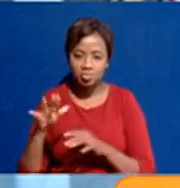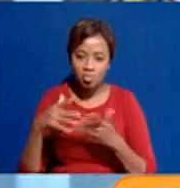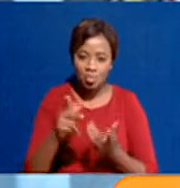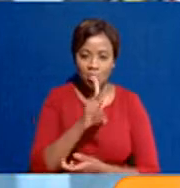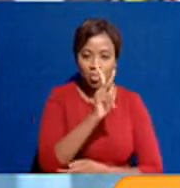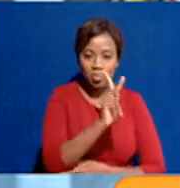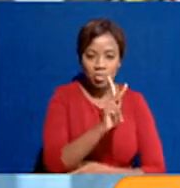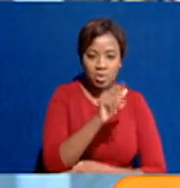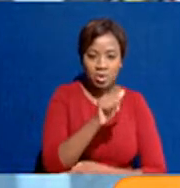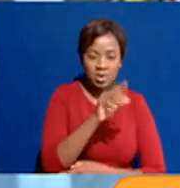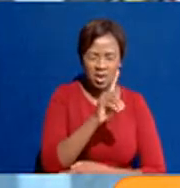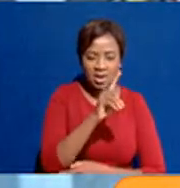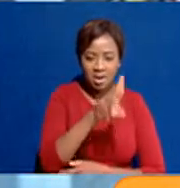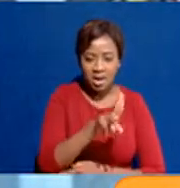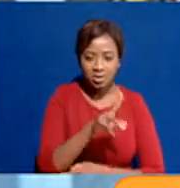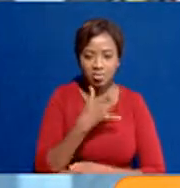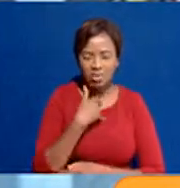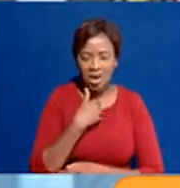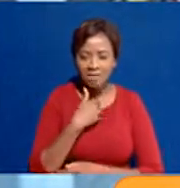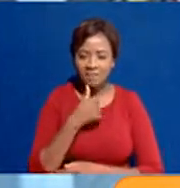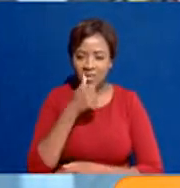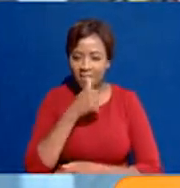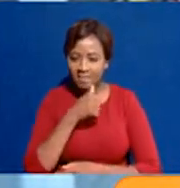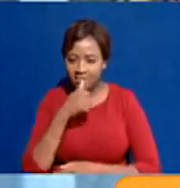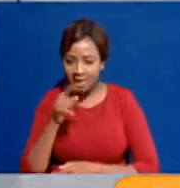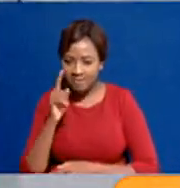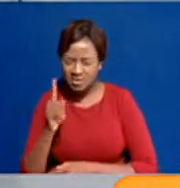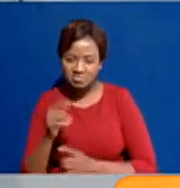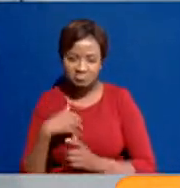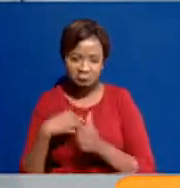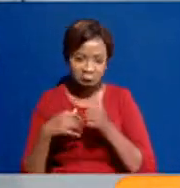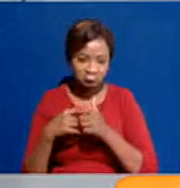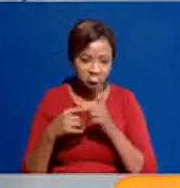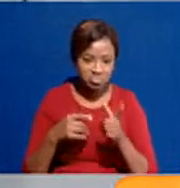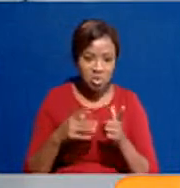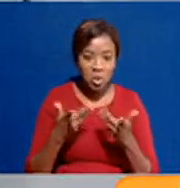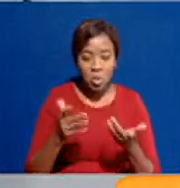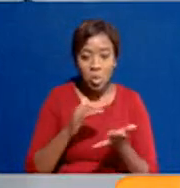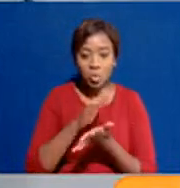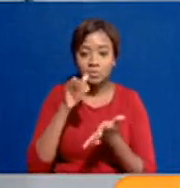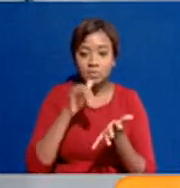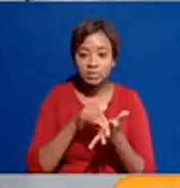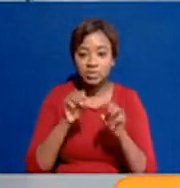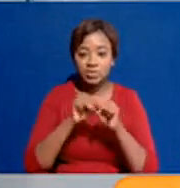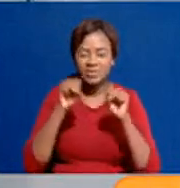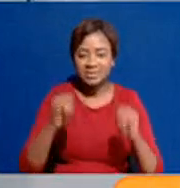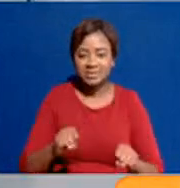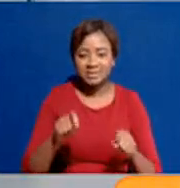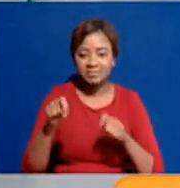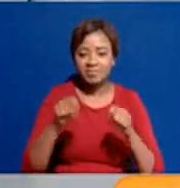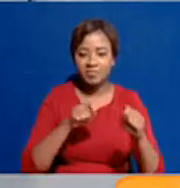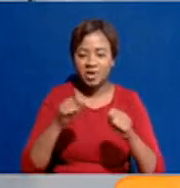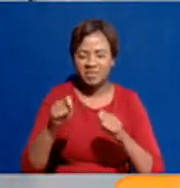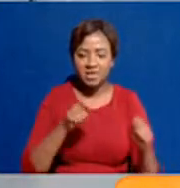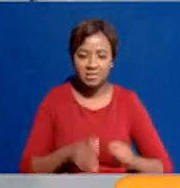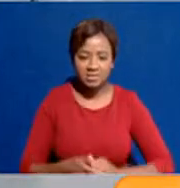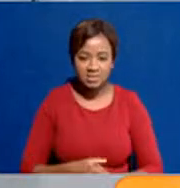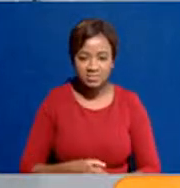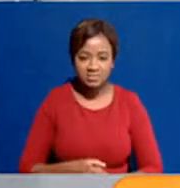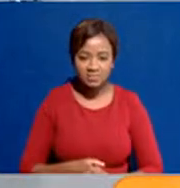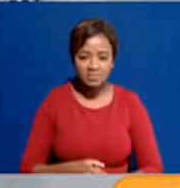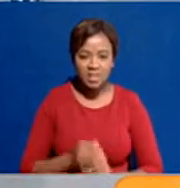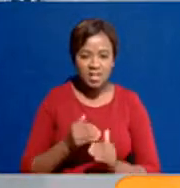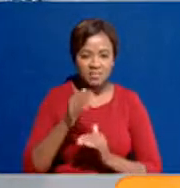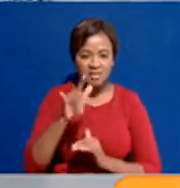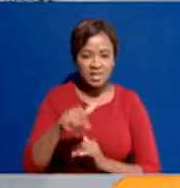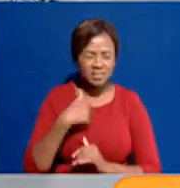ministerial arrangement or a central system of governance. And I think it was